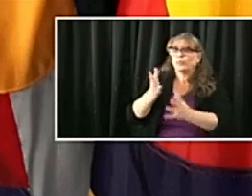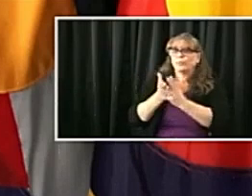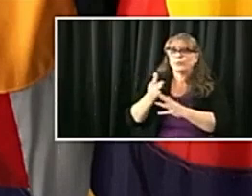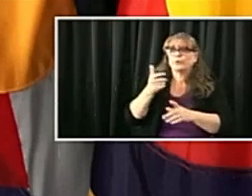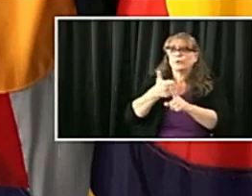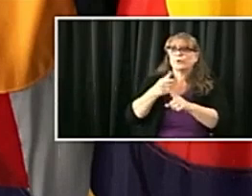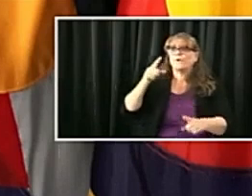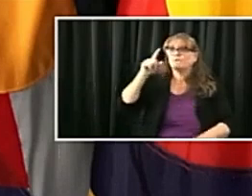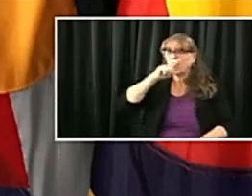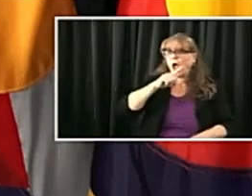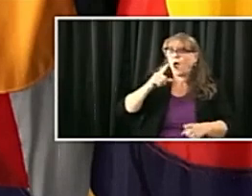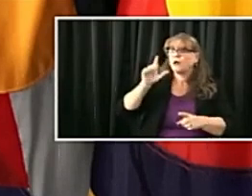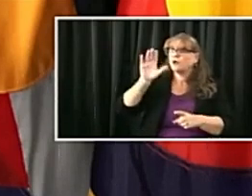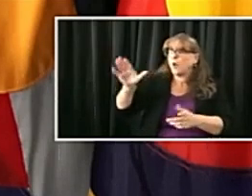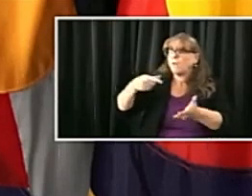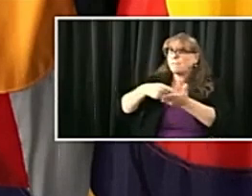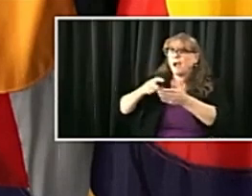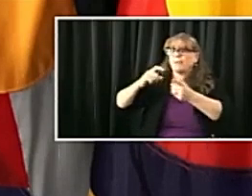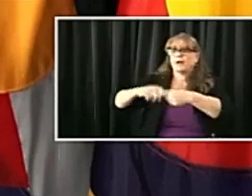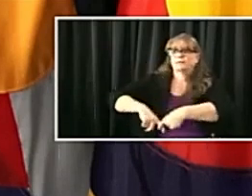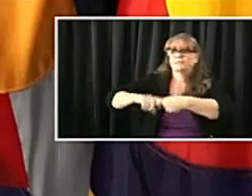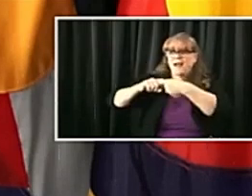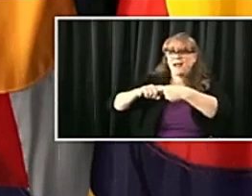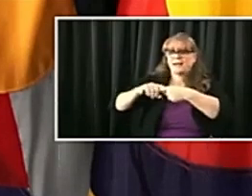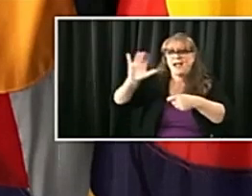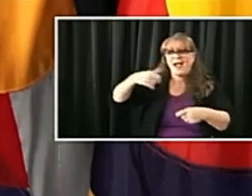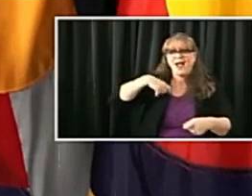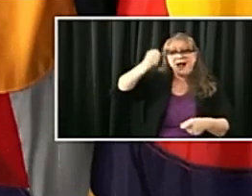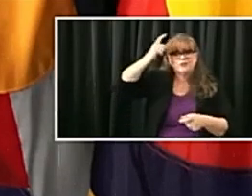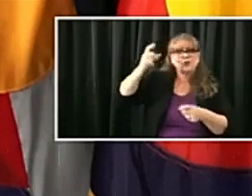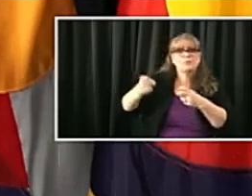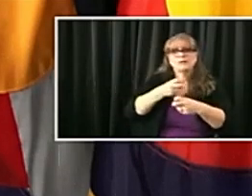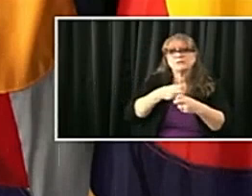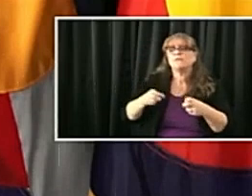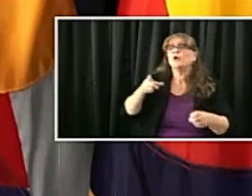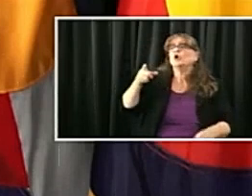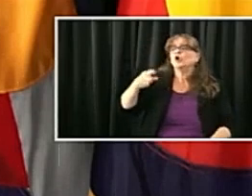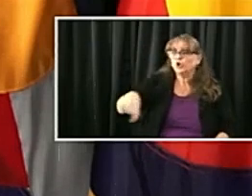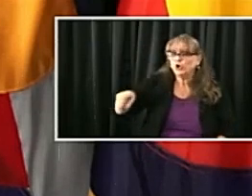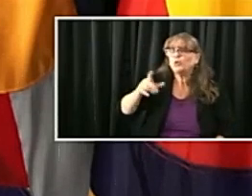delayed, but you will get what you've earned under that.